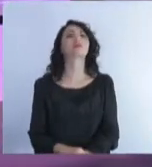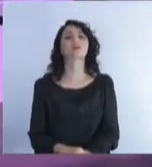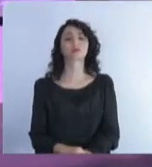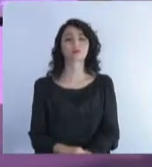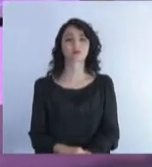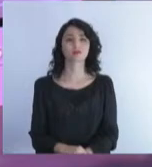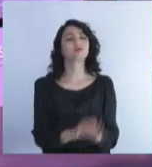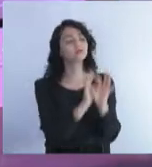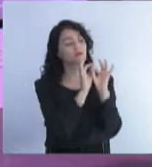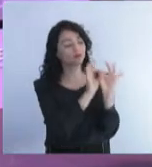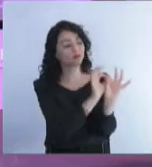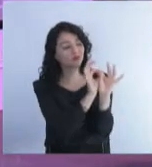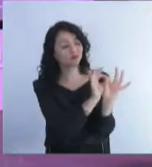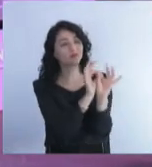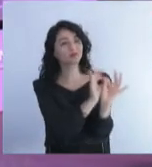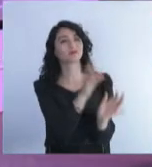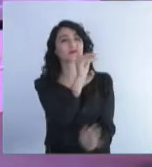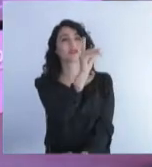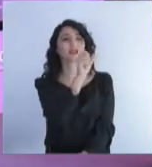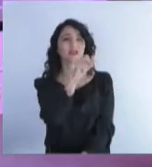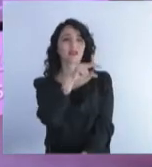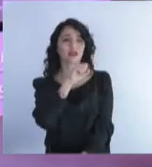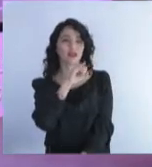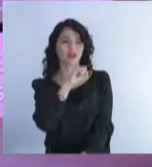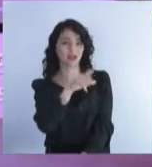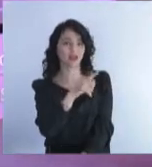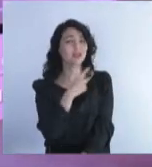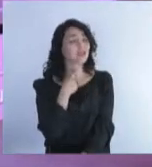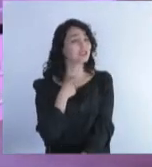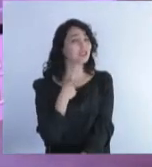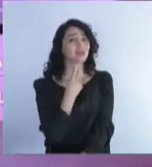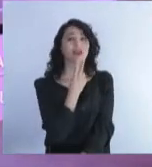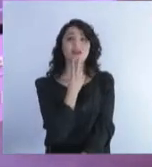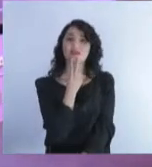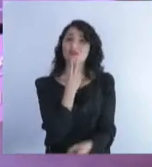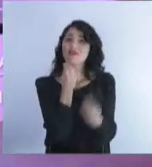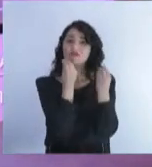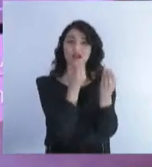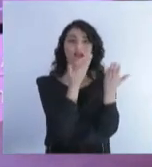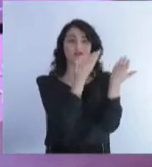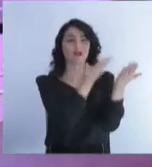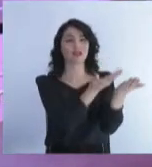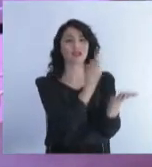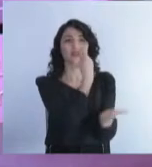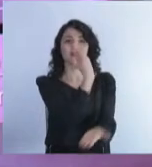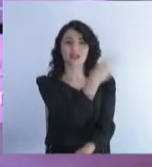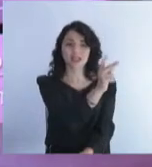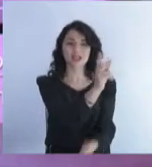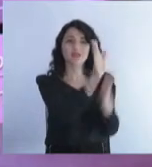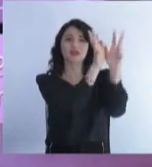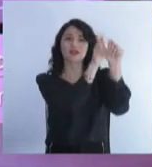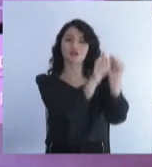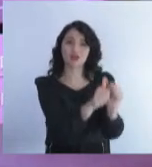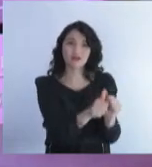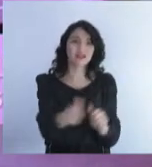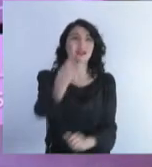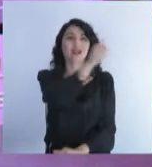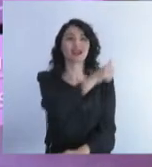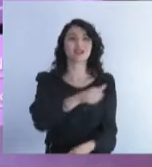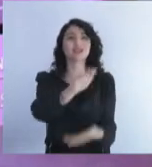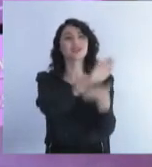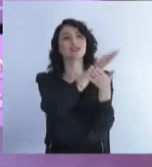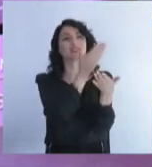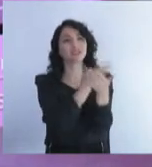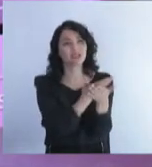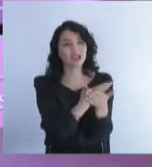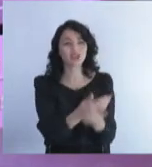Thank you very much, Daniel. I wish for you a good life to be here, for you, for your family,